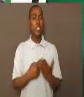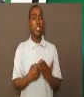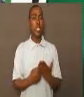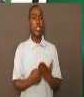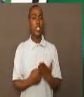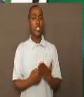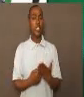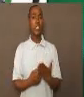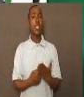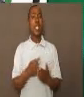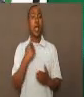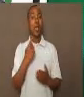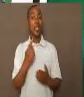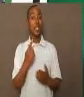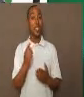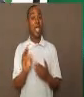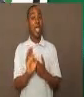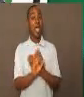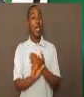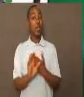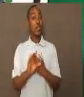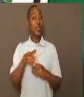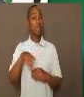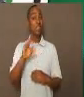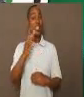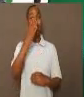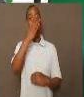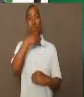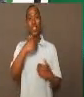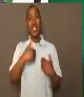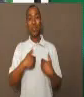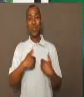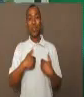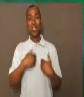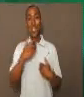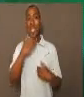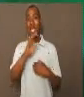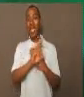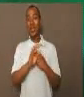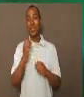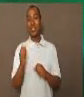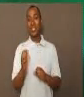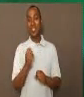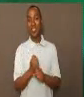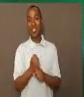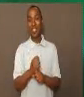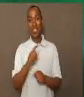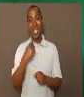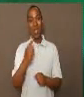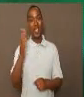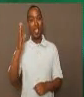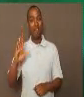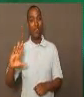in countries that have higher temperatures, like Africa. However, the